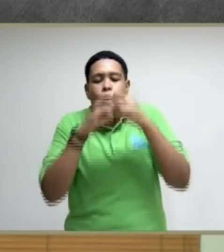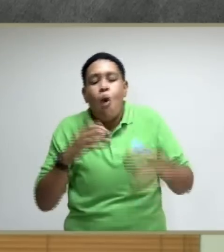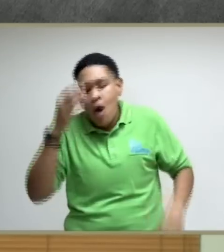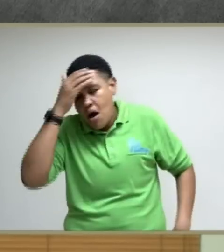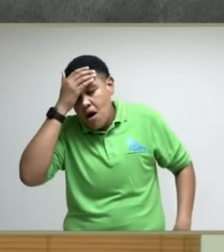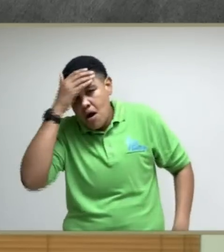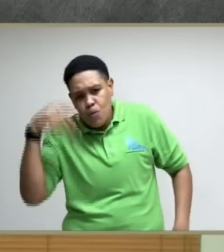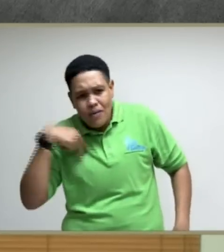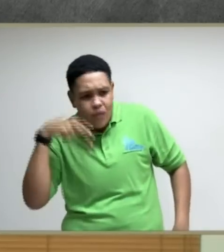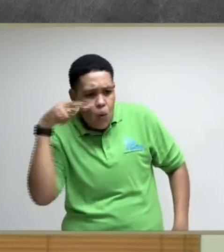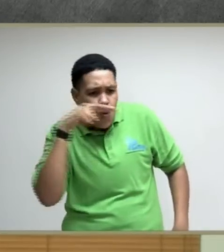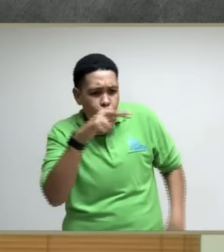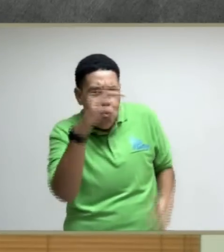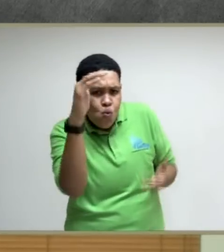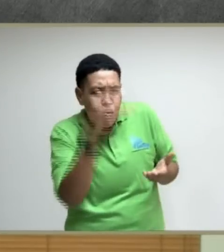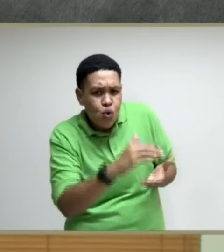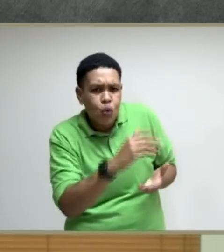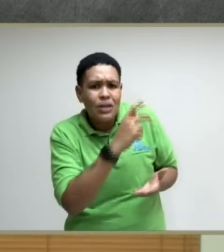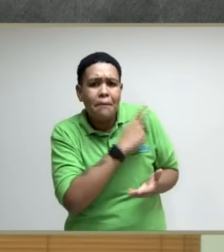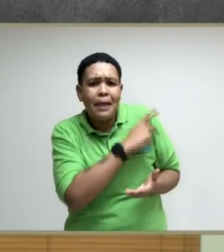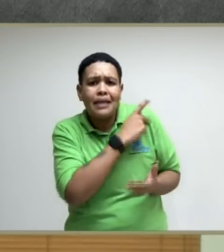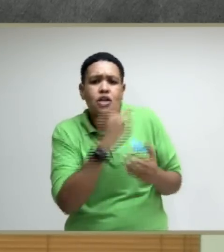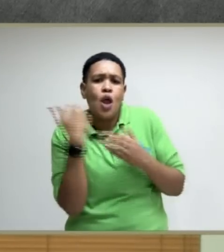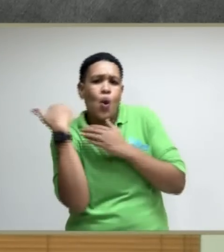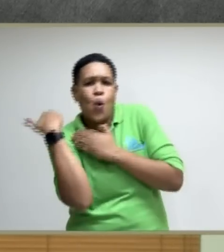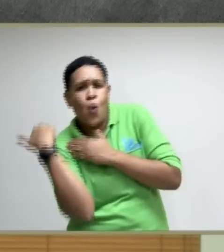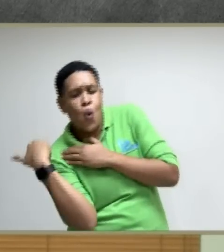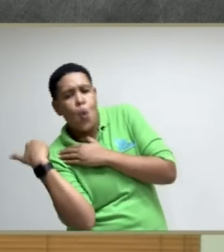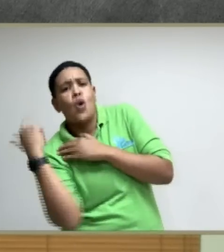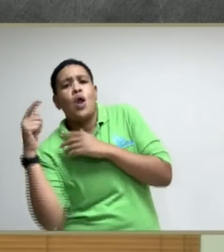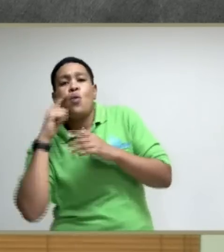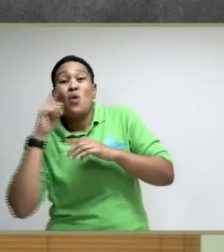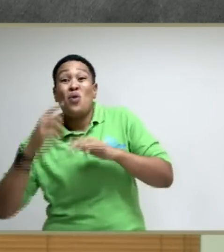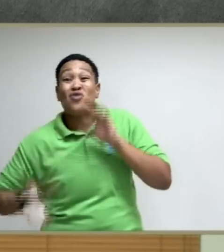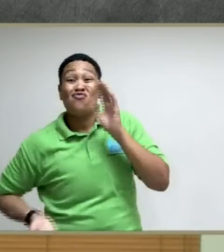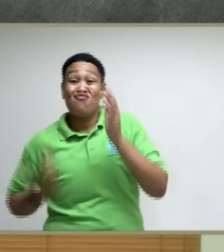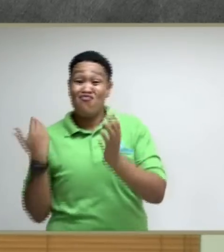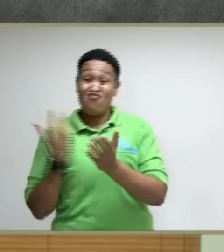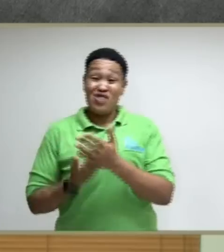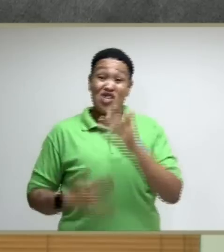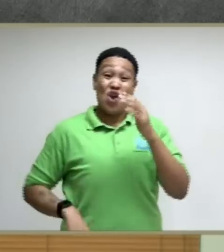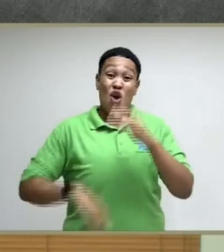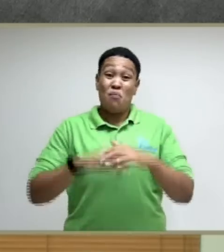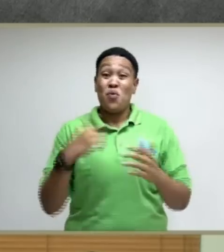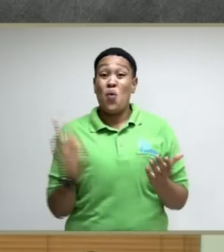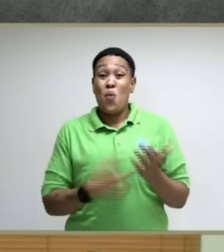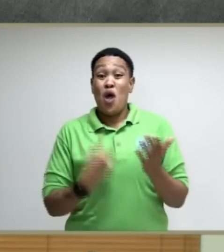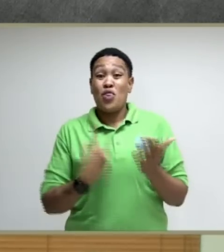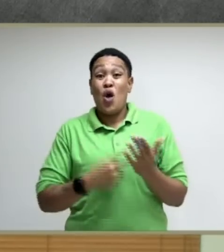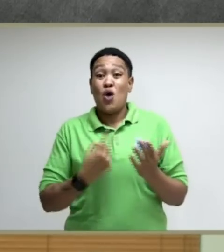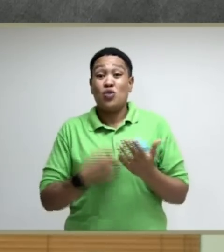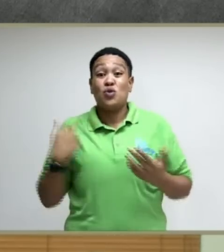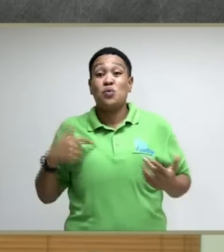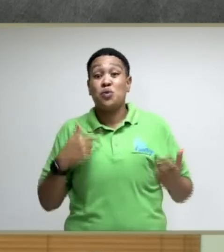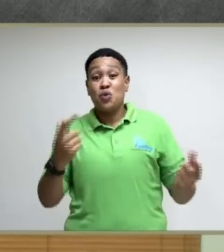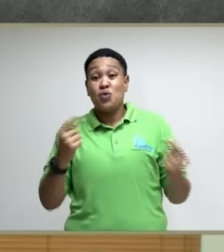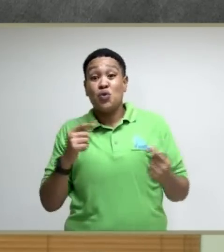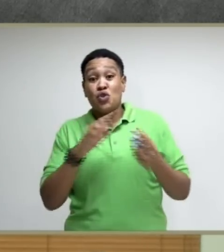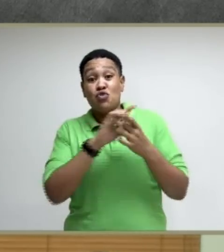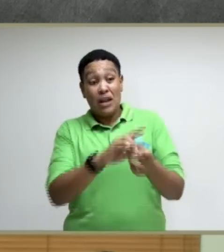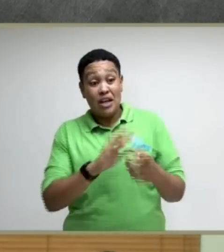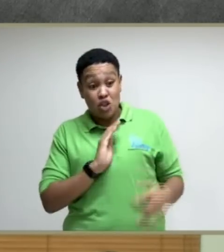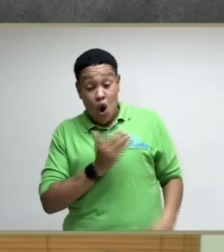have looked at reducing patient load. And when we went up to the 1,000, this is what we did in terms of